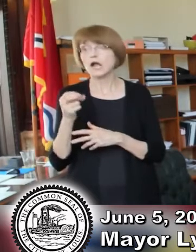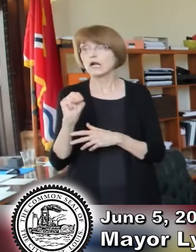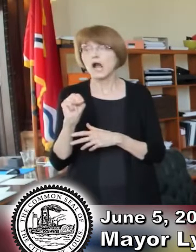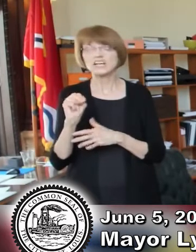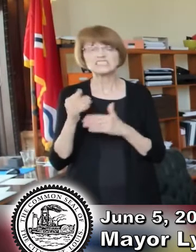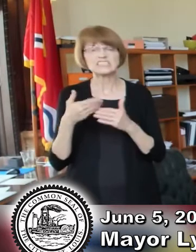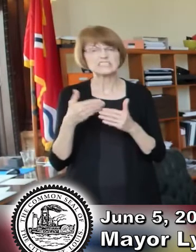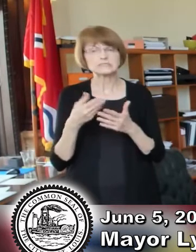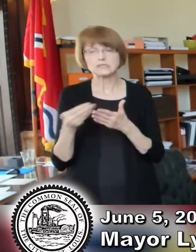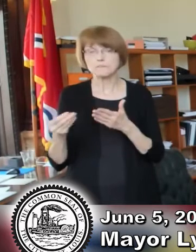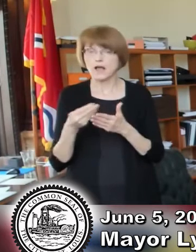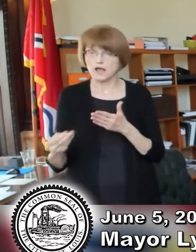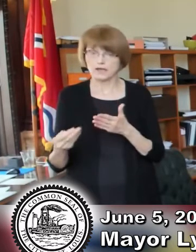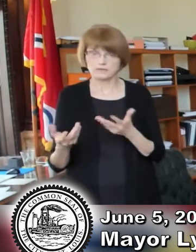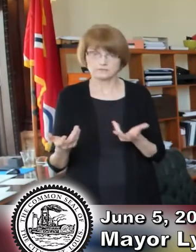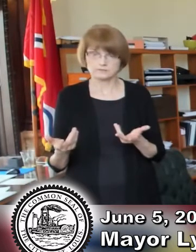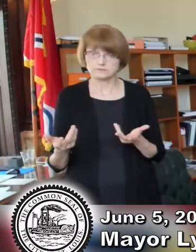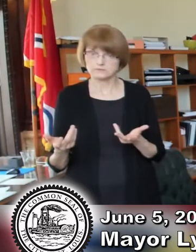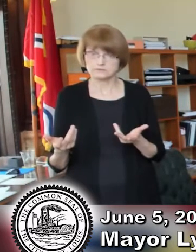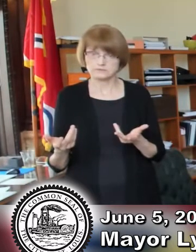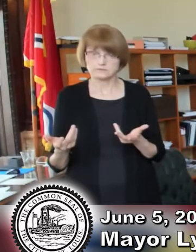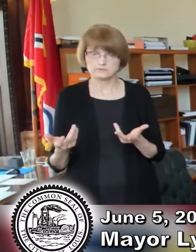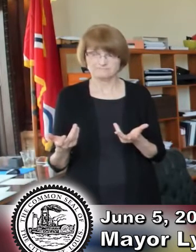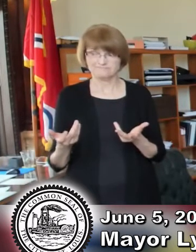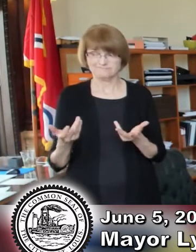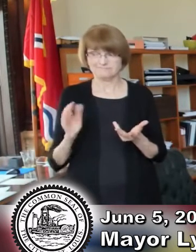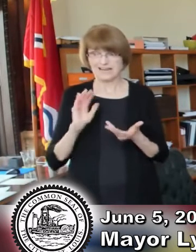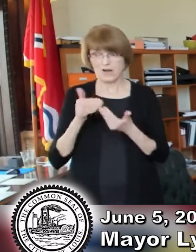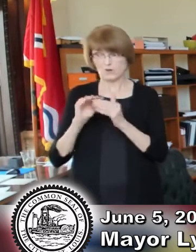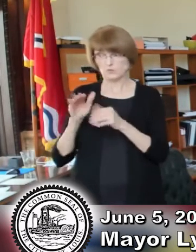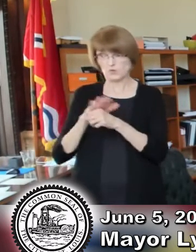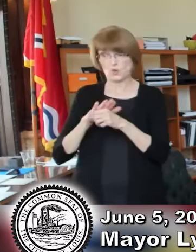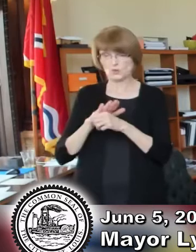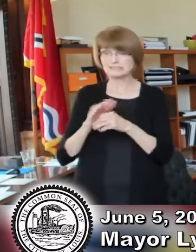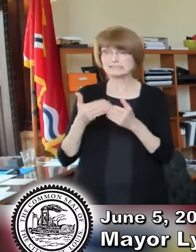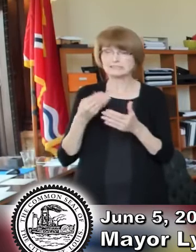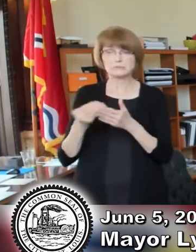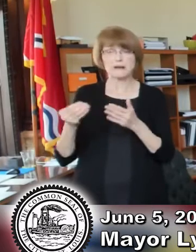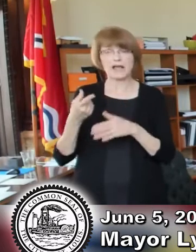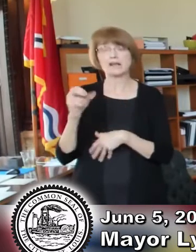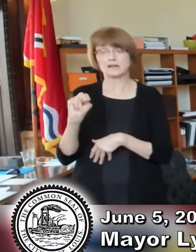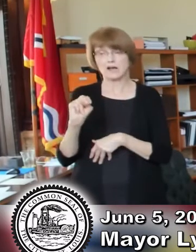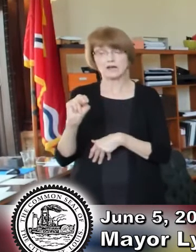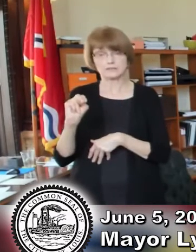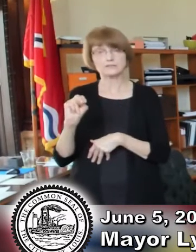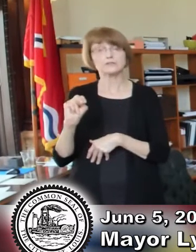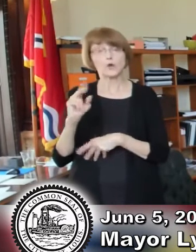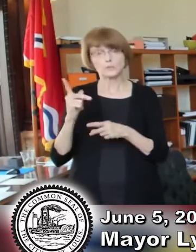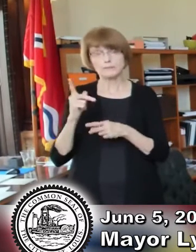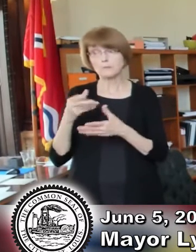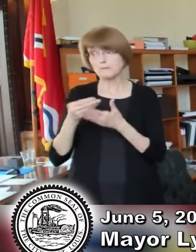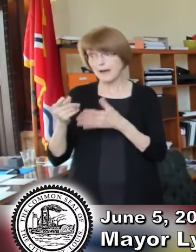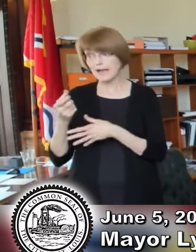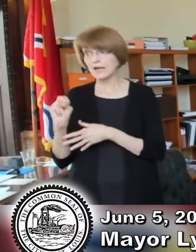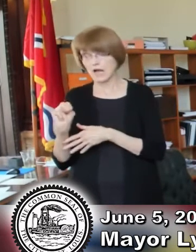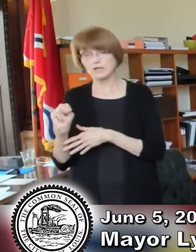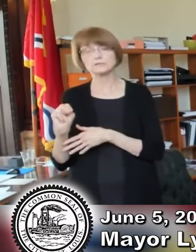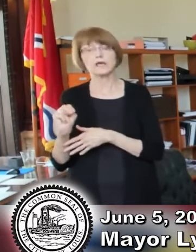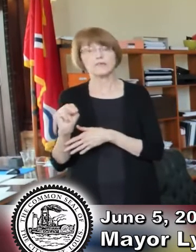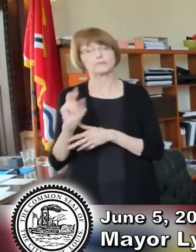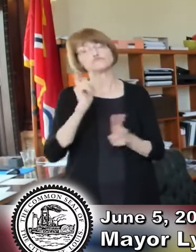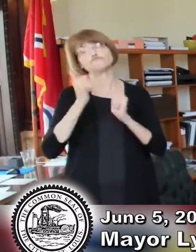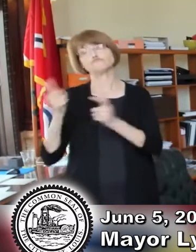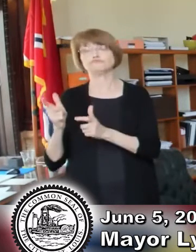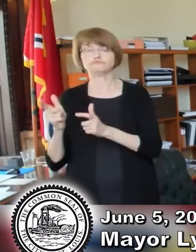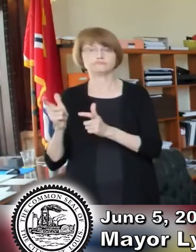get, and in our community, and that results in a lot of gun violence.